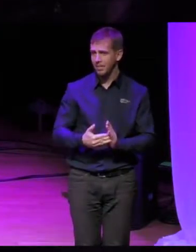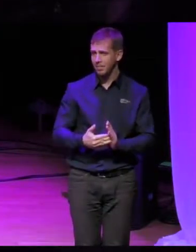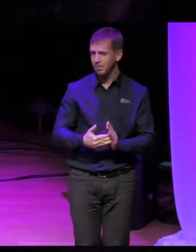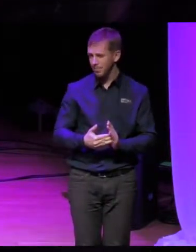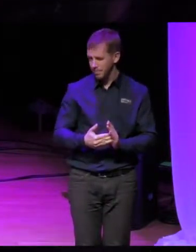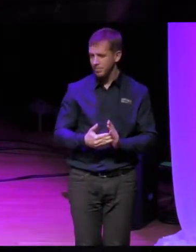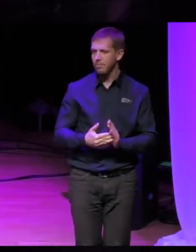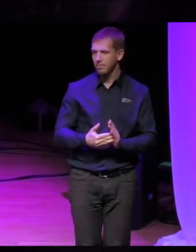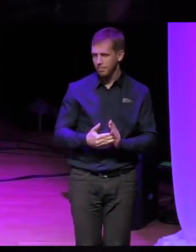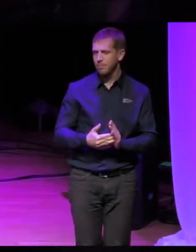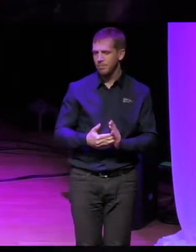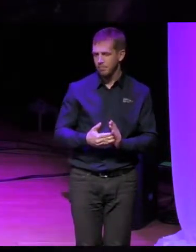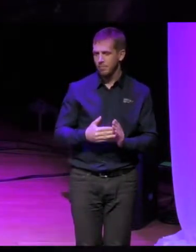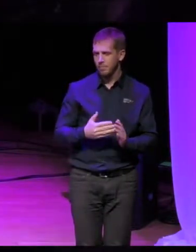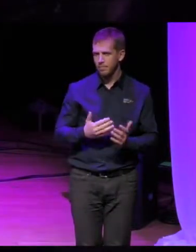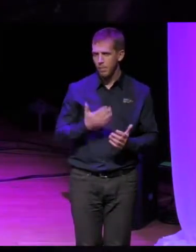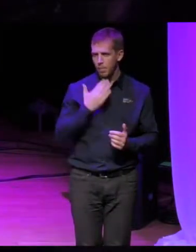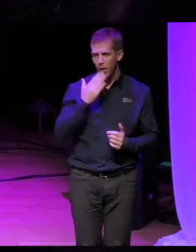that,